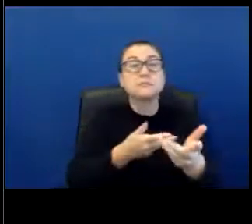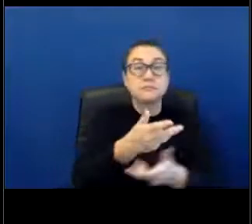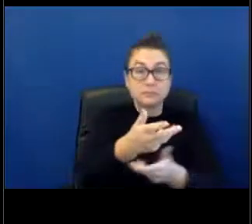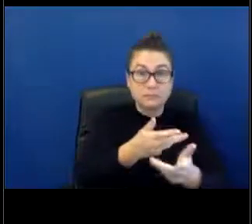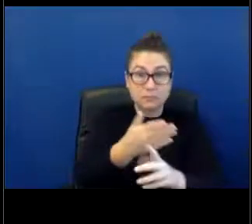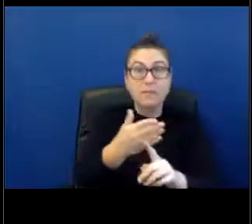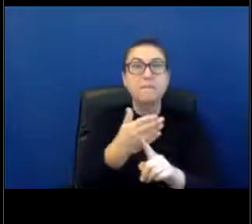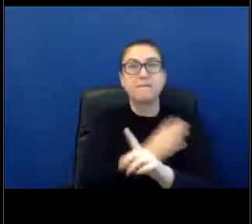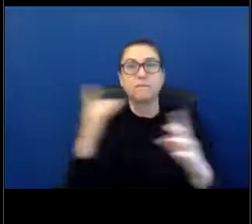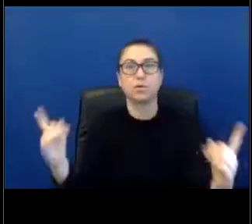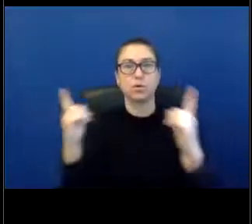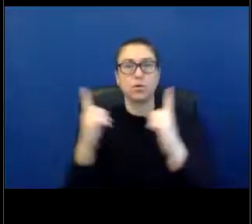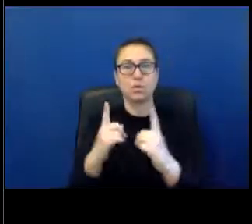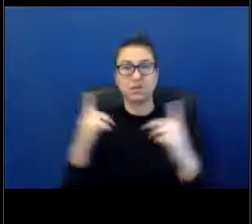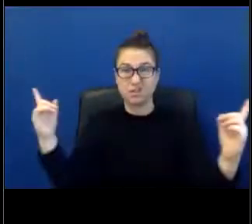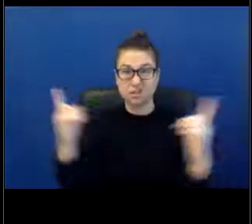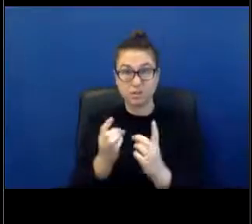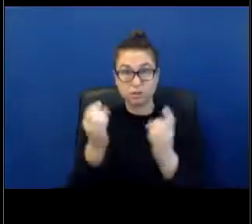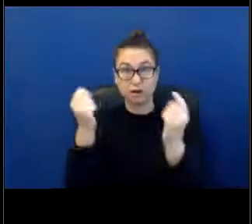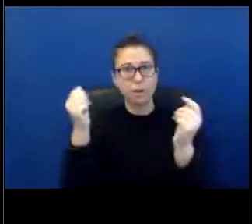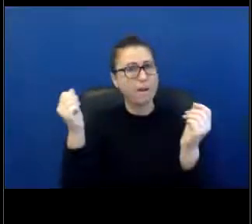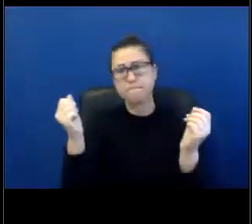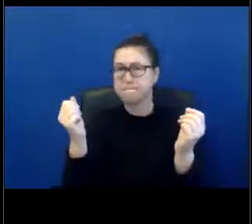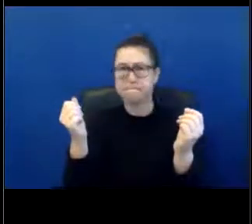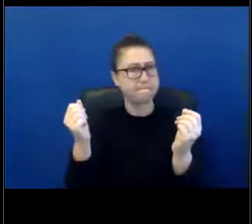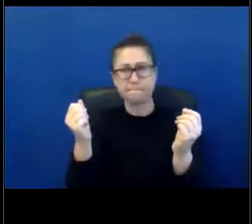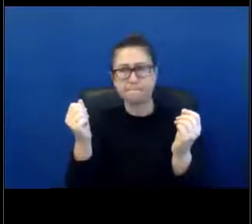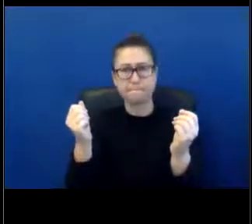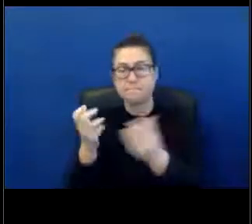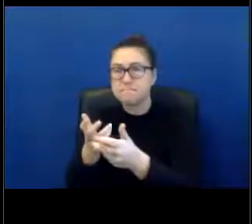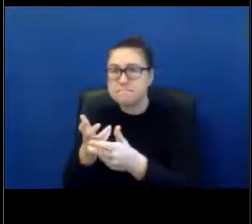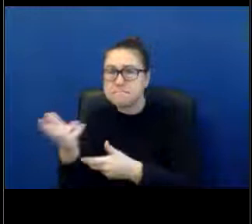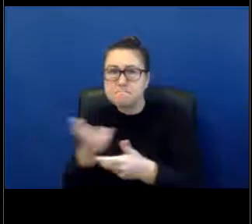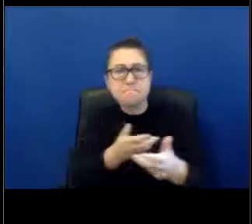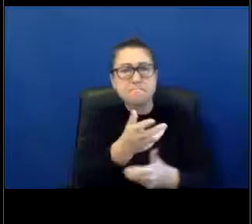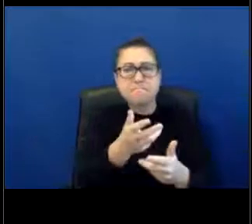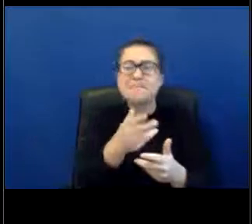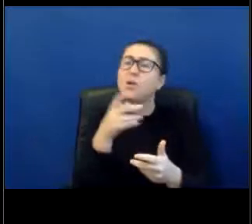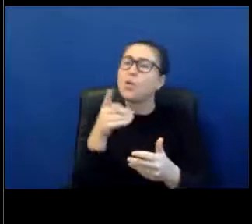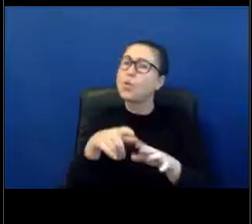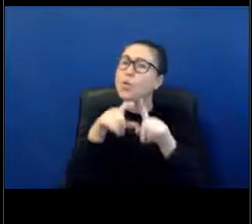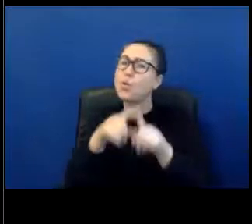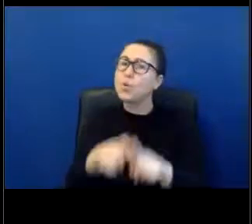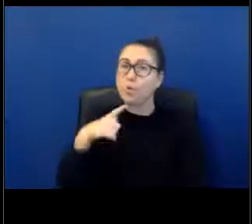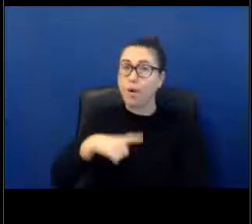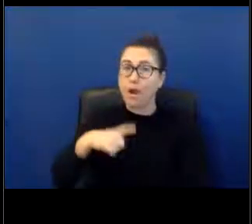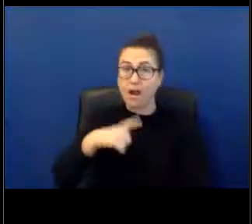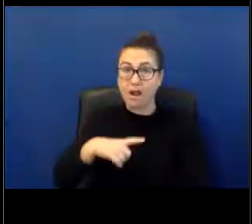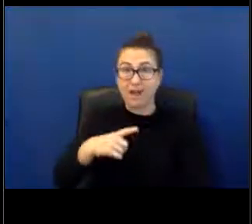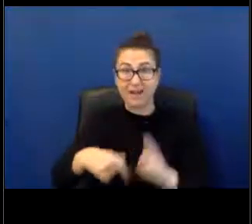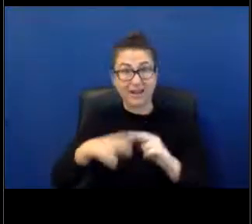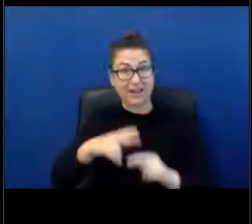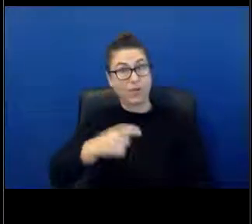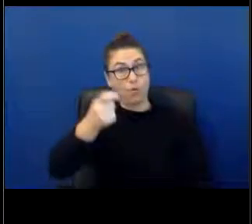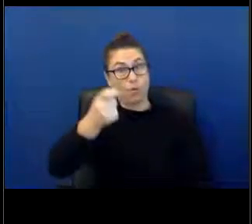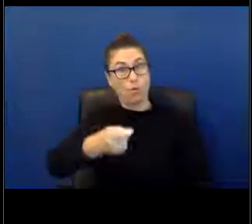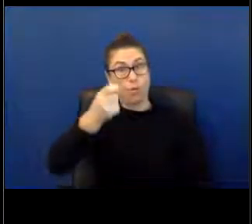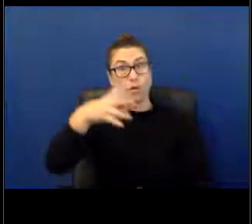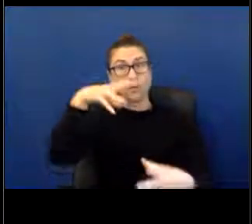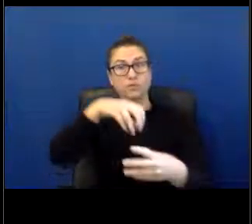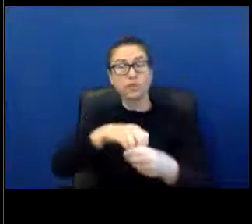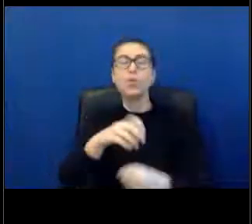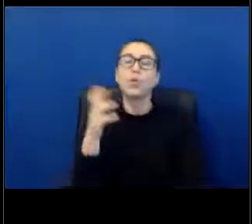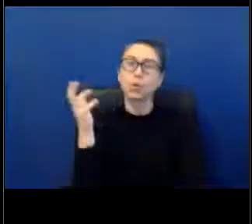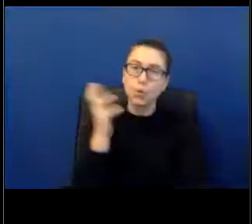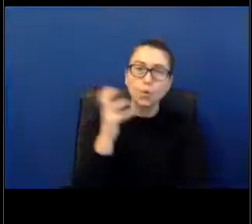ones, I guess, are quite challenging because when you've got to the point of a court application, obviously the dispute has escalated. So the sooner that we can